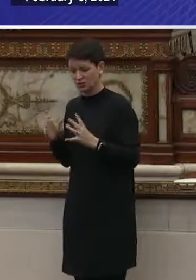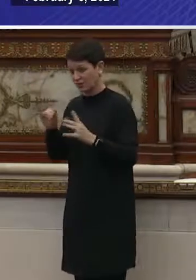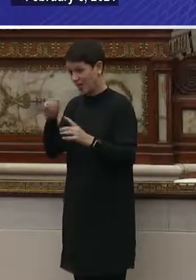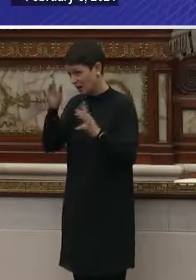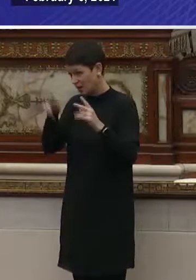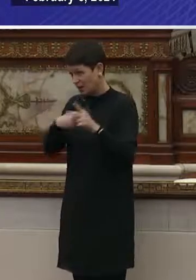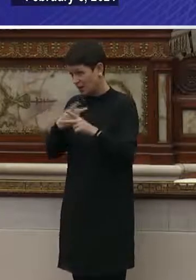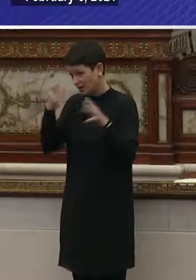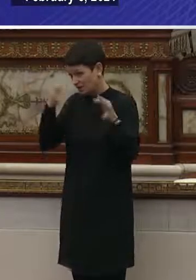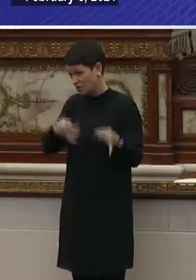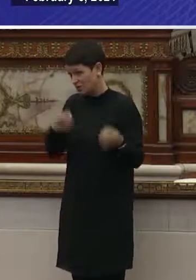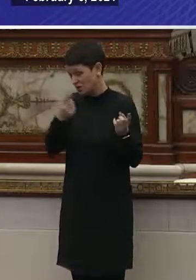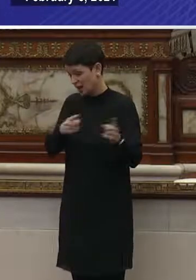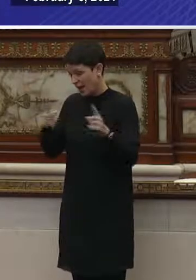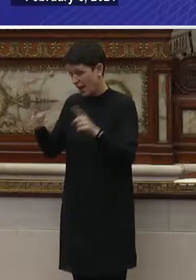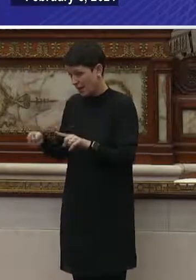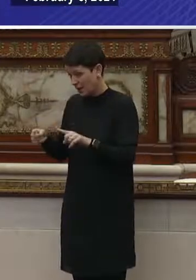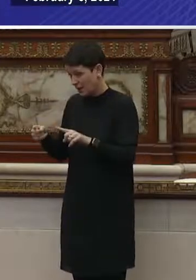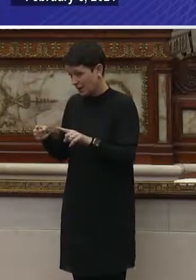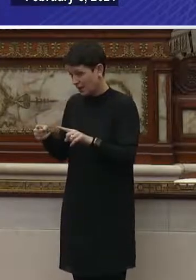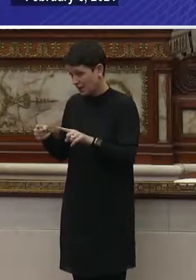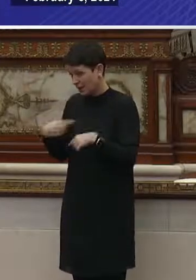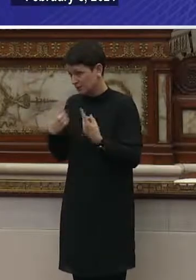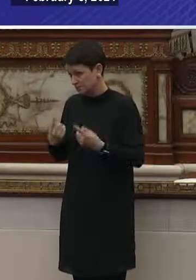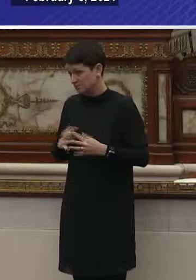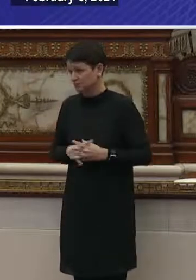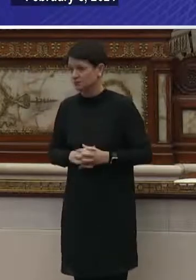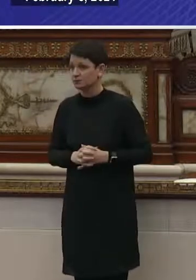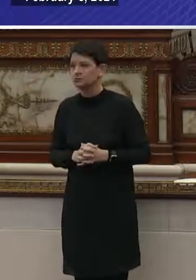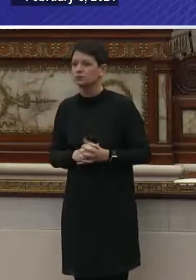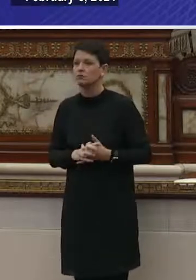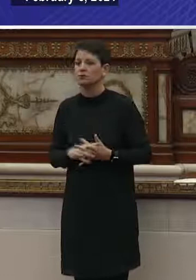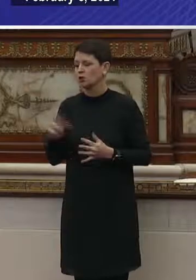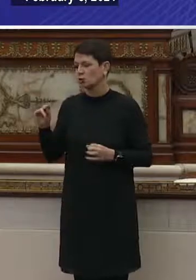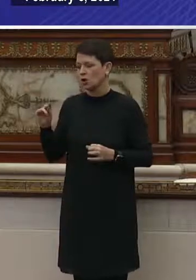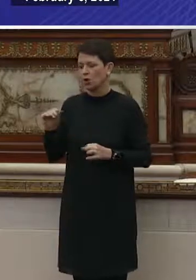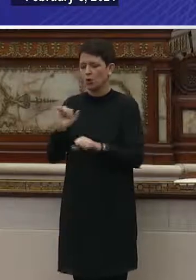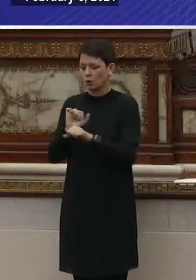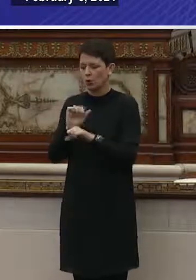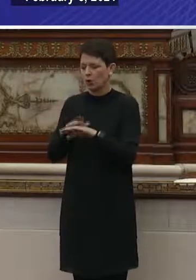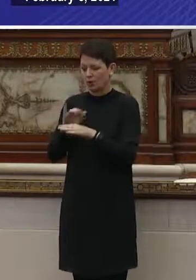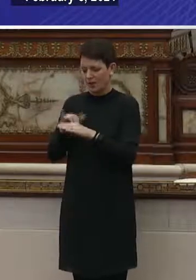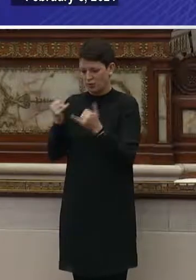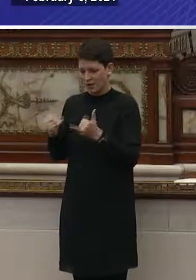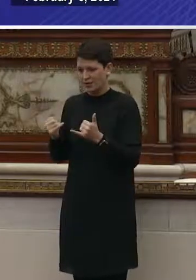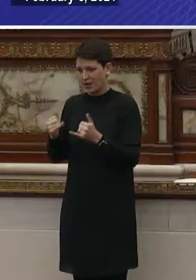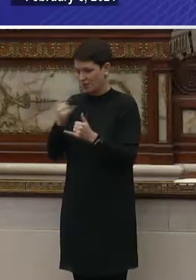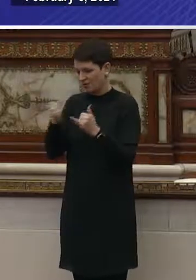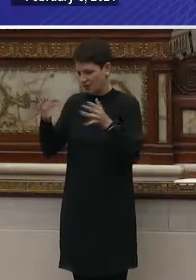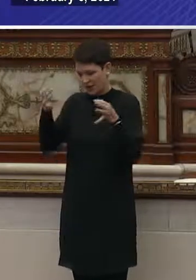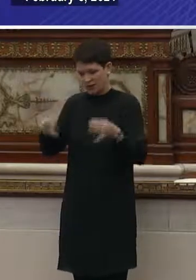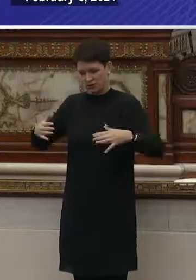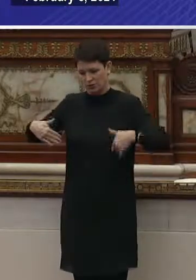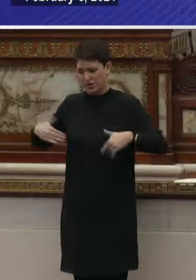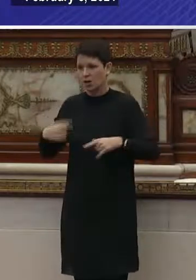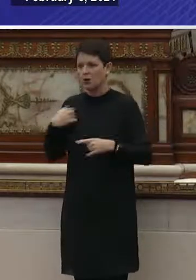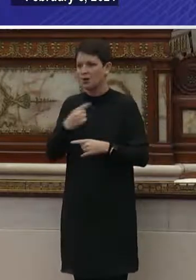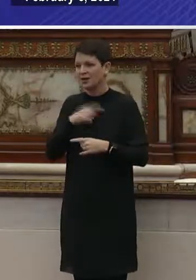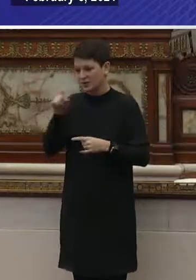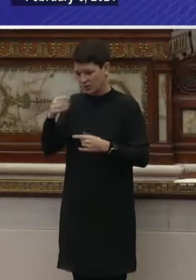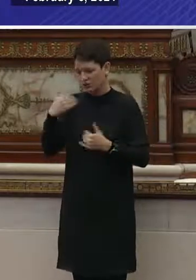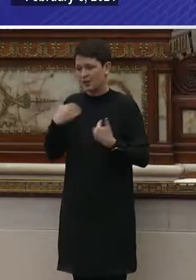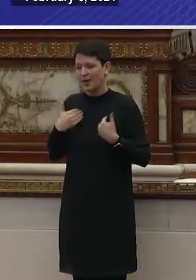of decision-making, quantifiable decision-making been made? No, we're working on that. We have not finalized that. I think we do need to